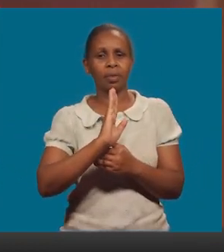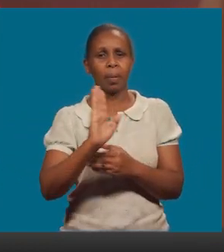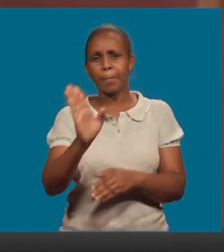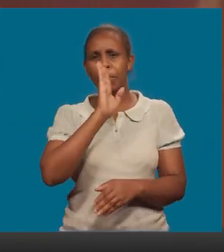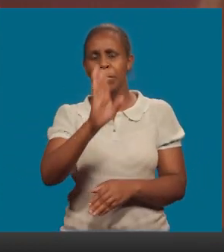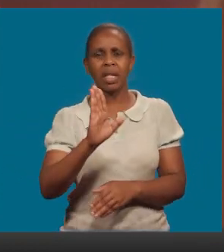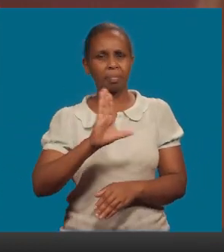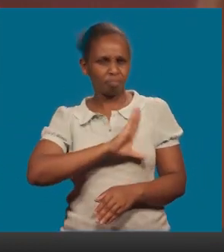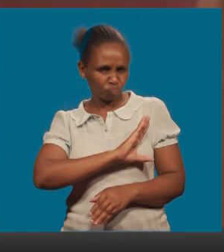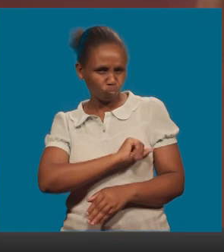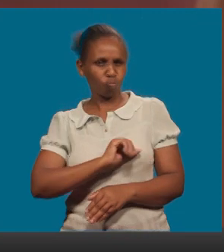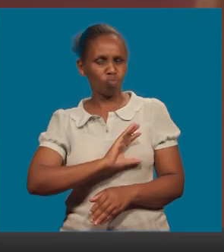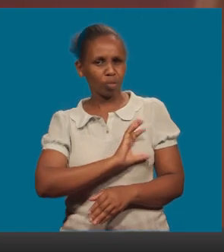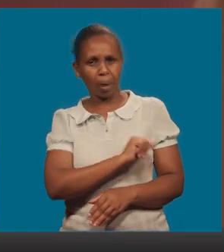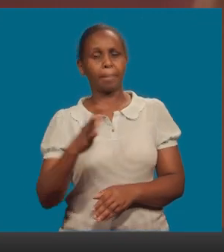be